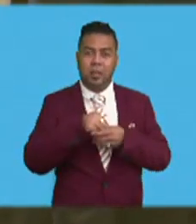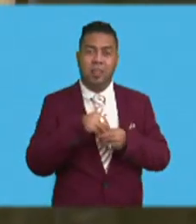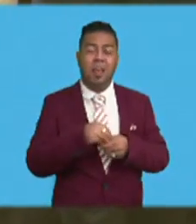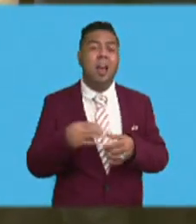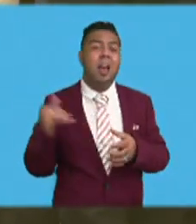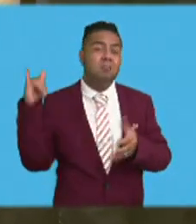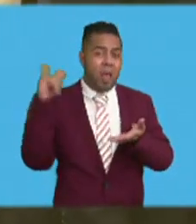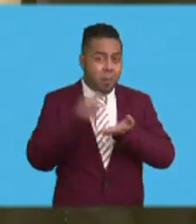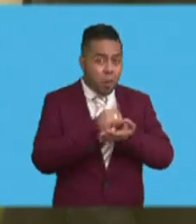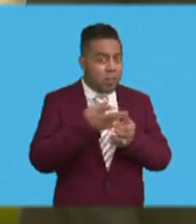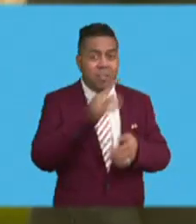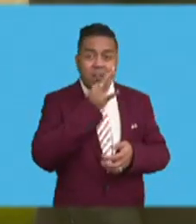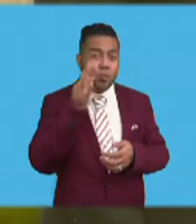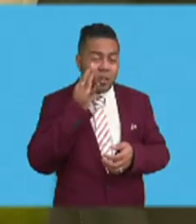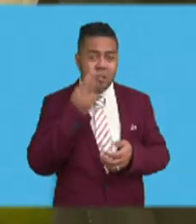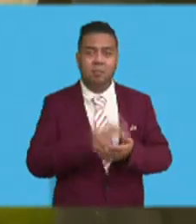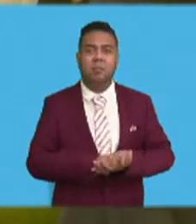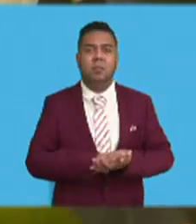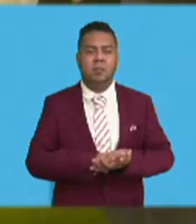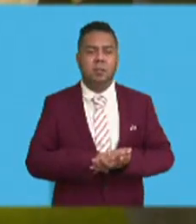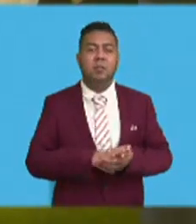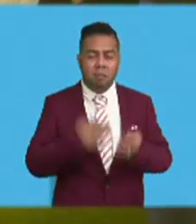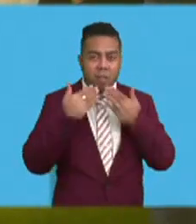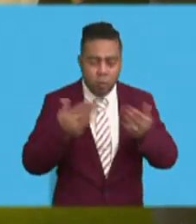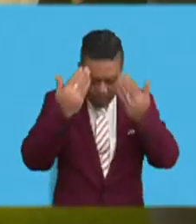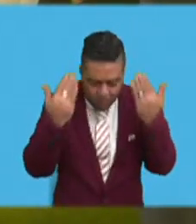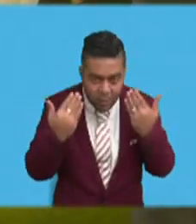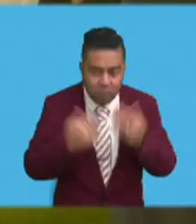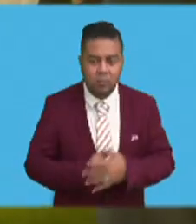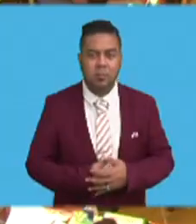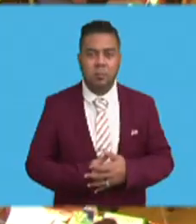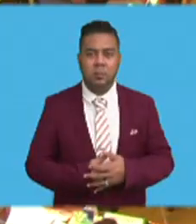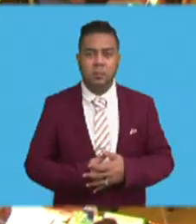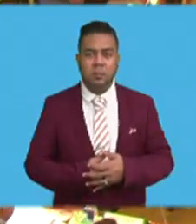Wairiki to South Taveuni School in Vuna. Thank you, Madam Speaker. Thank you.